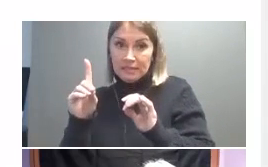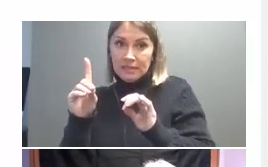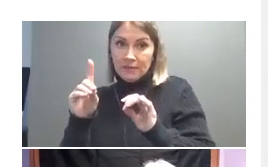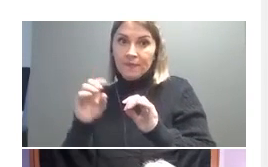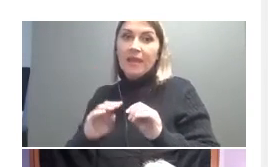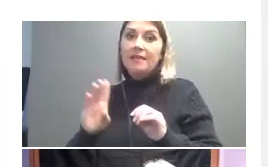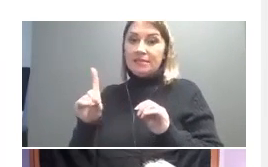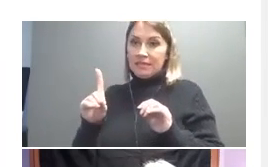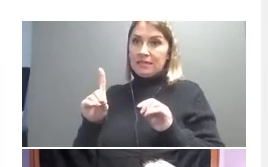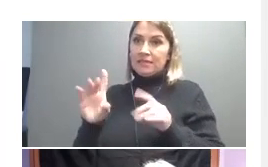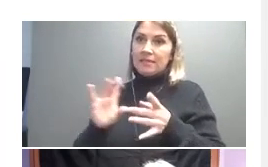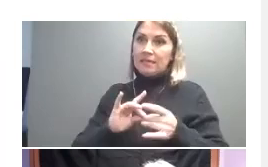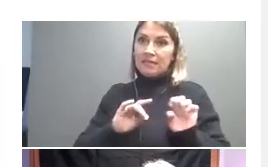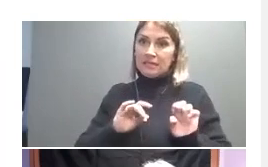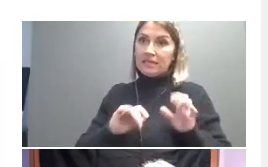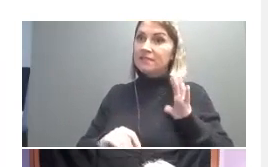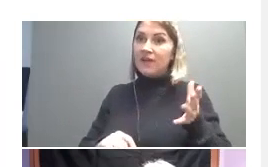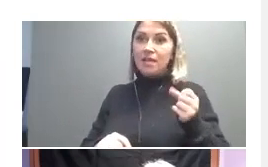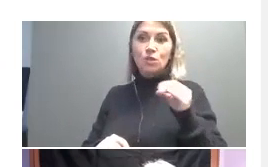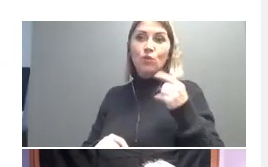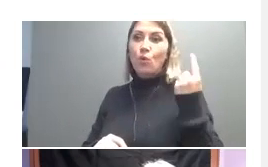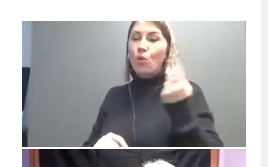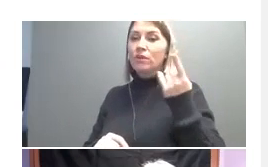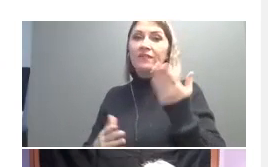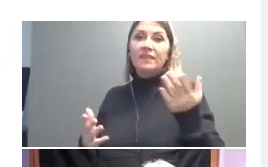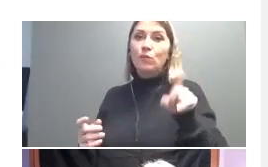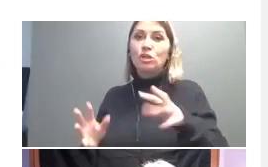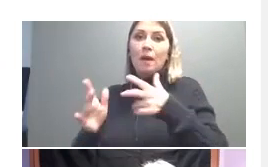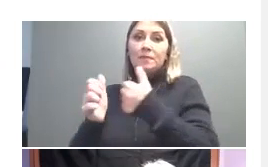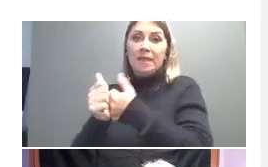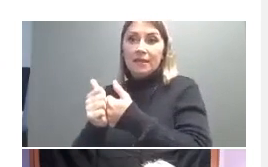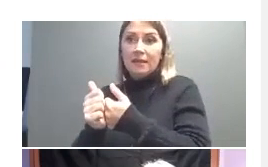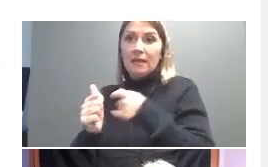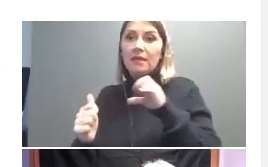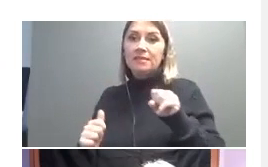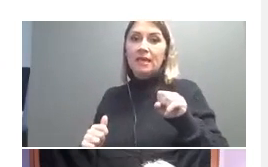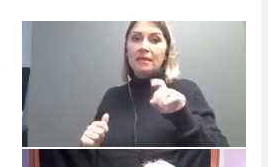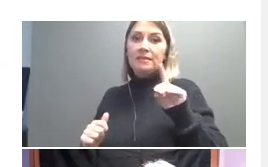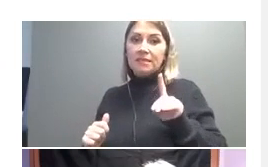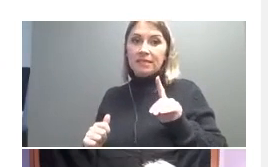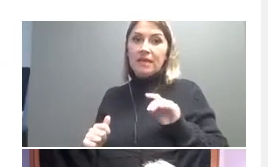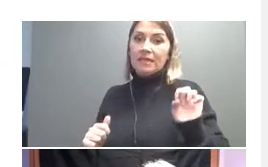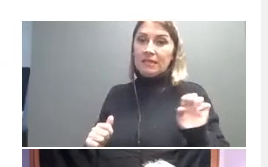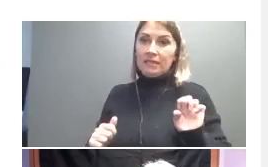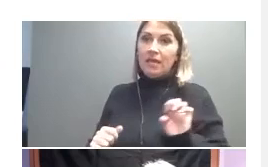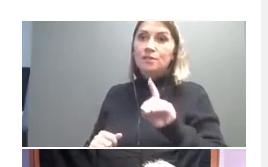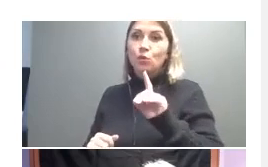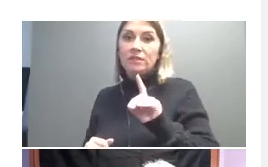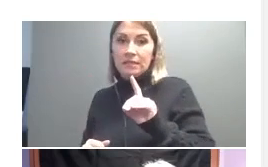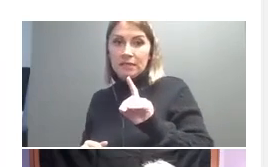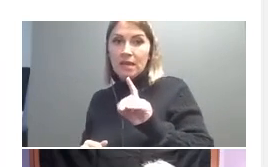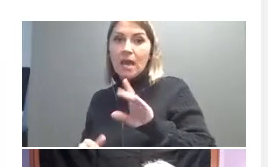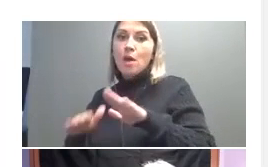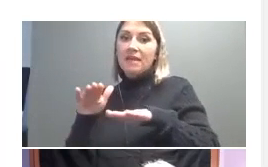is connected to E, that's fine. So the only thing that we should update is D and E. So D